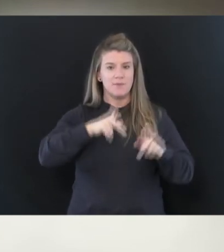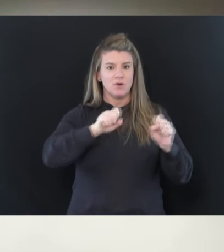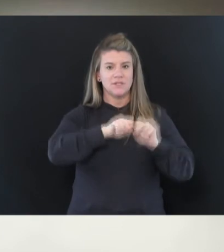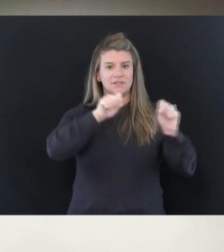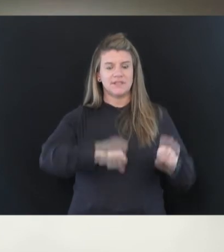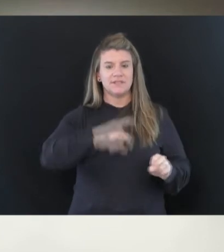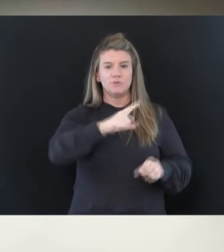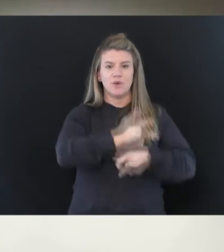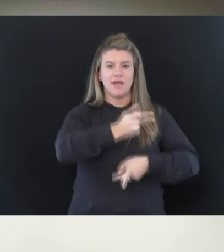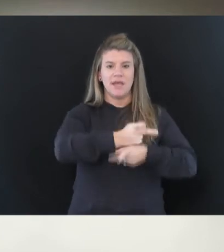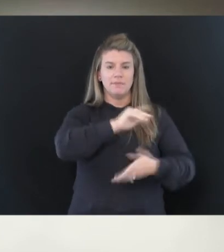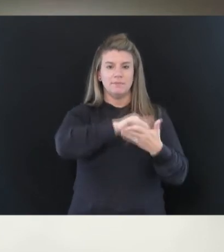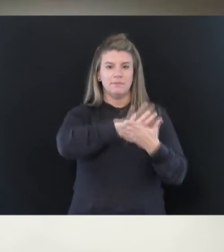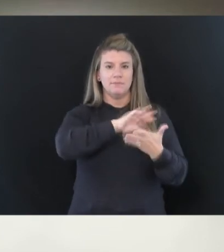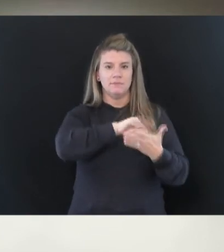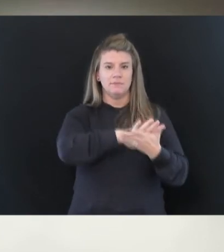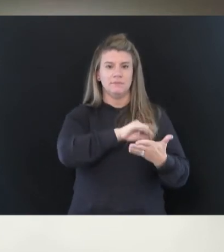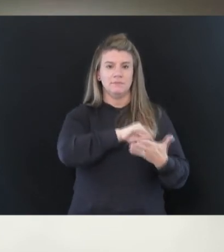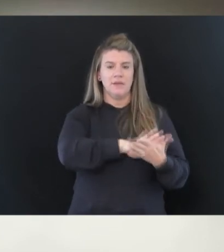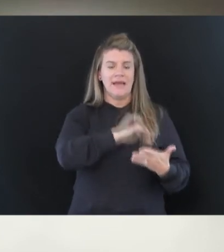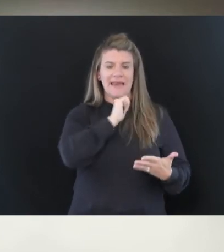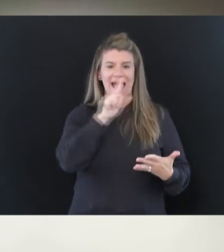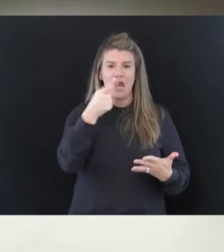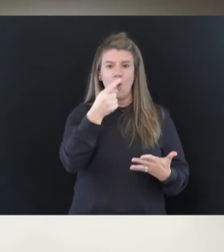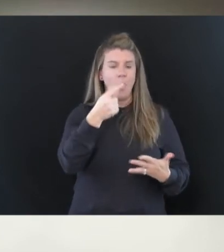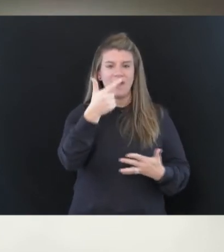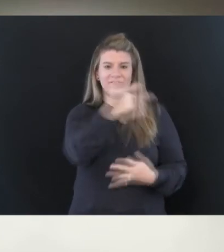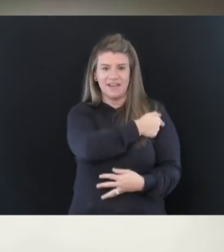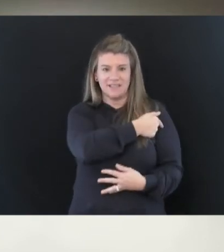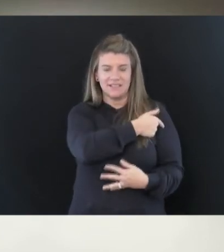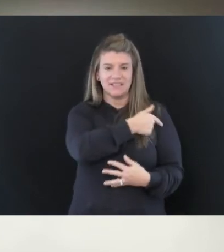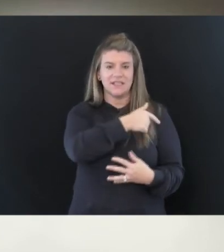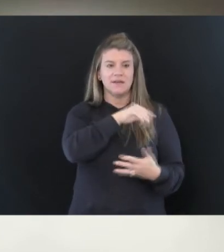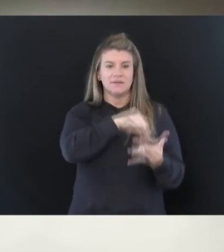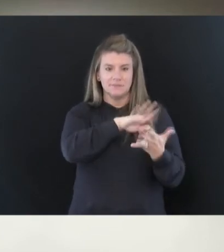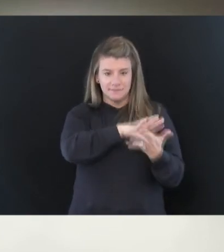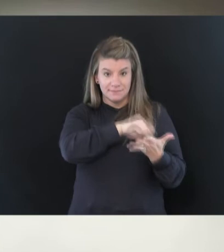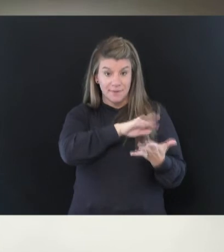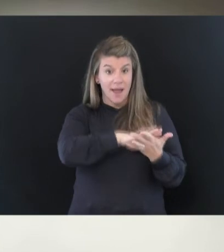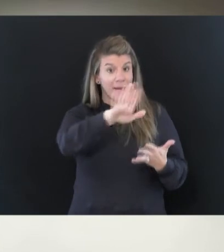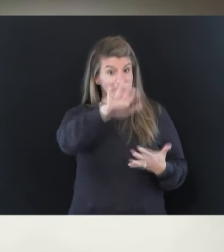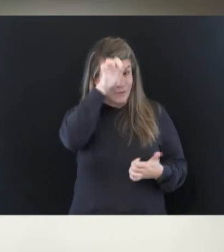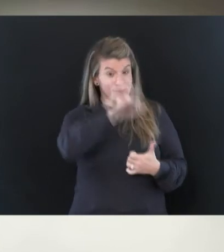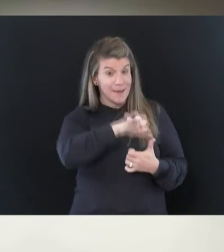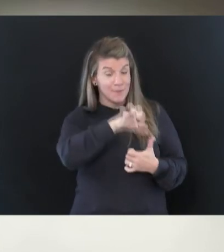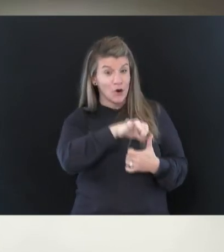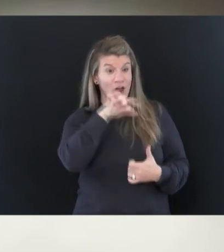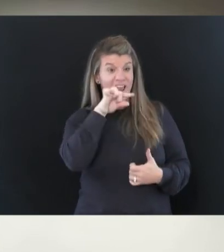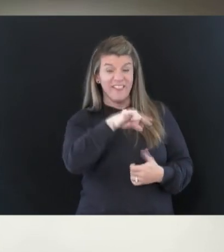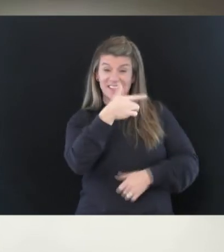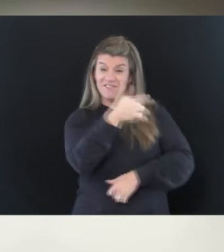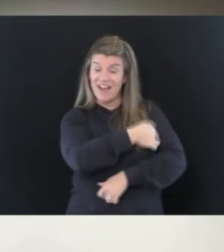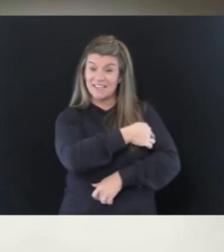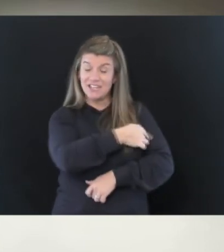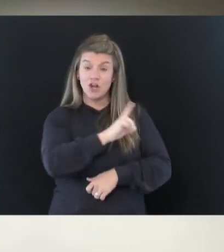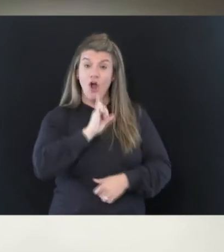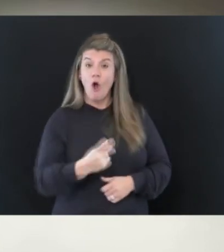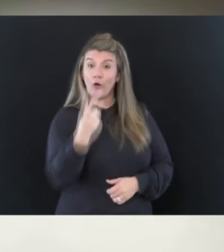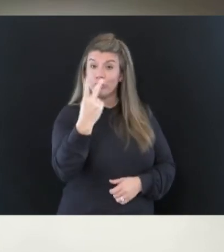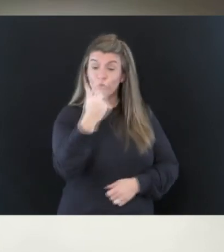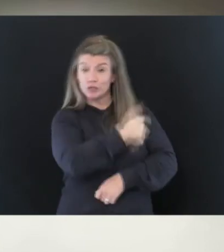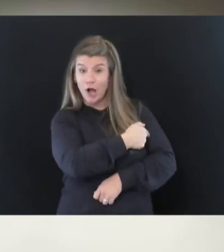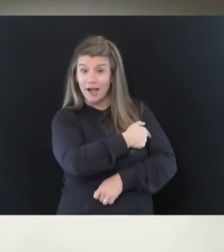track not just that they've been vaccinated, but as remember too that both of these are a